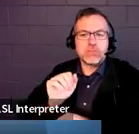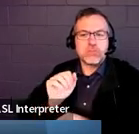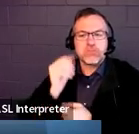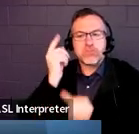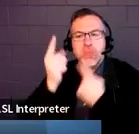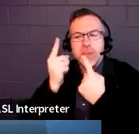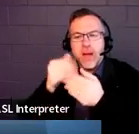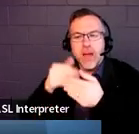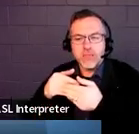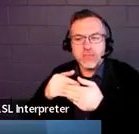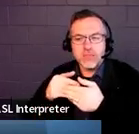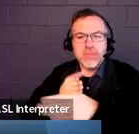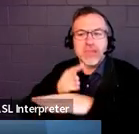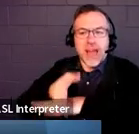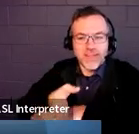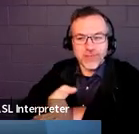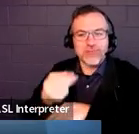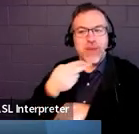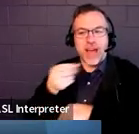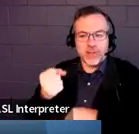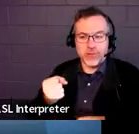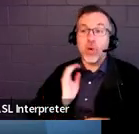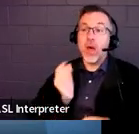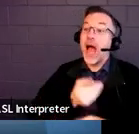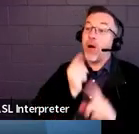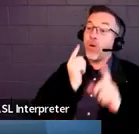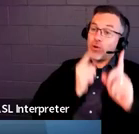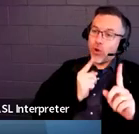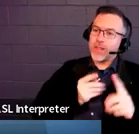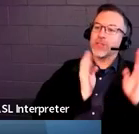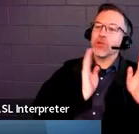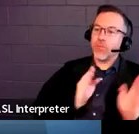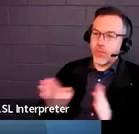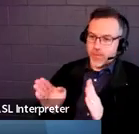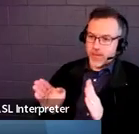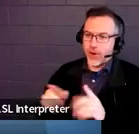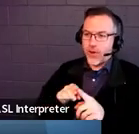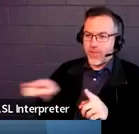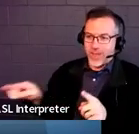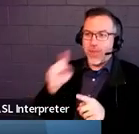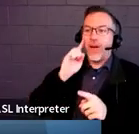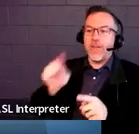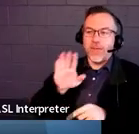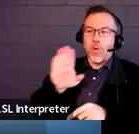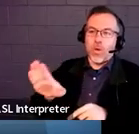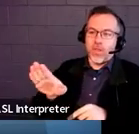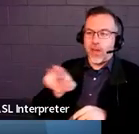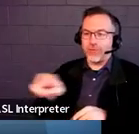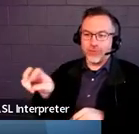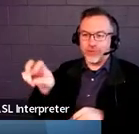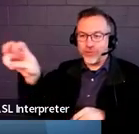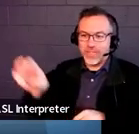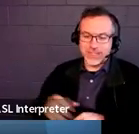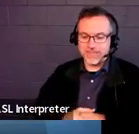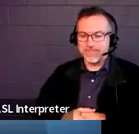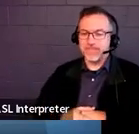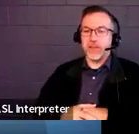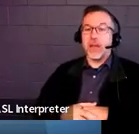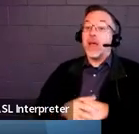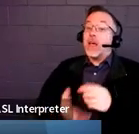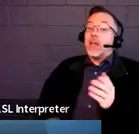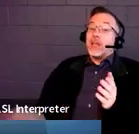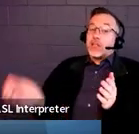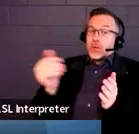post-secondary. So preparing them for their journey. So I said again, the annual updated goals based on